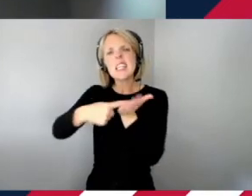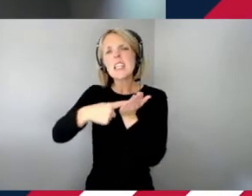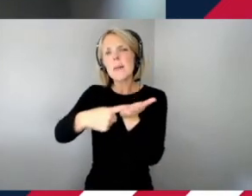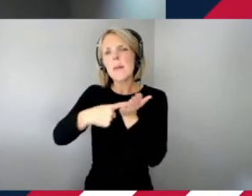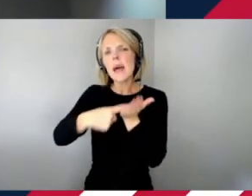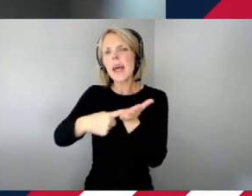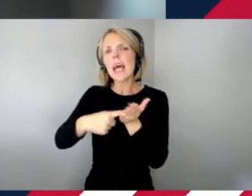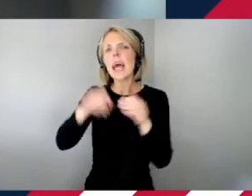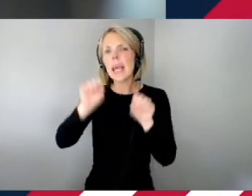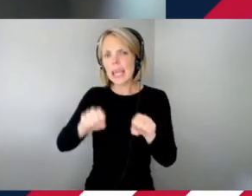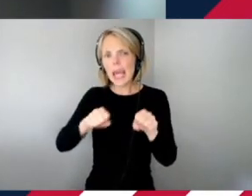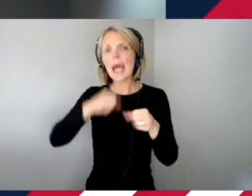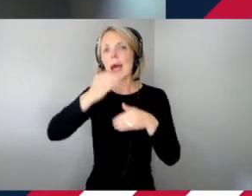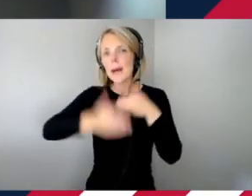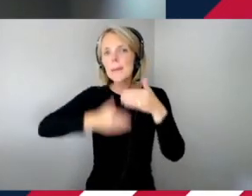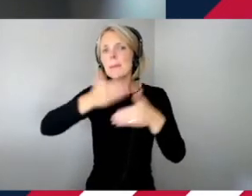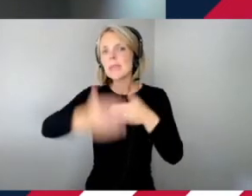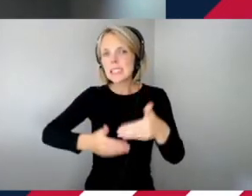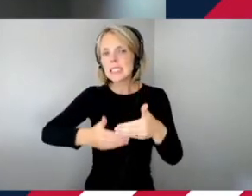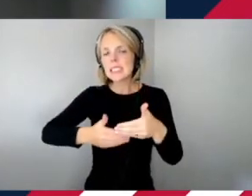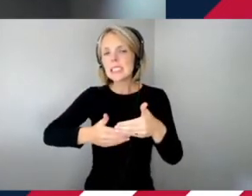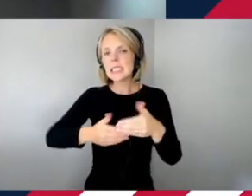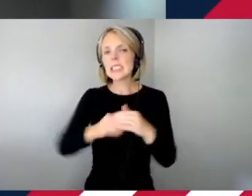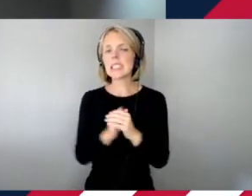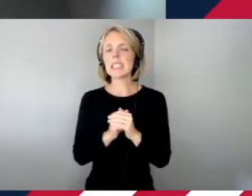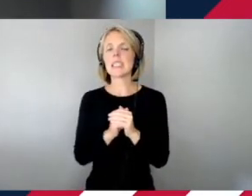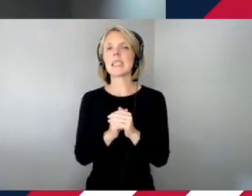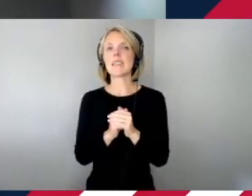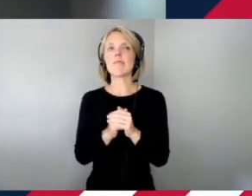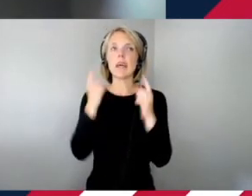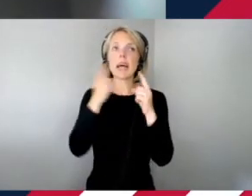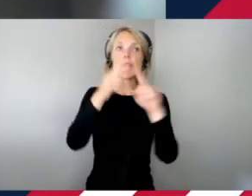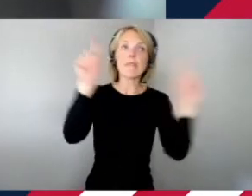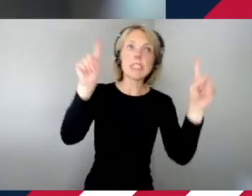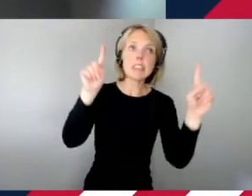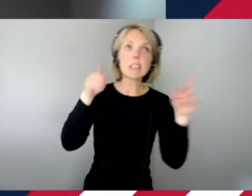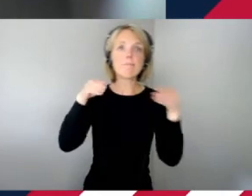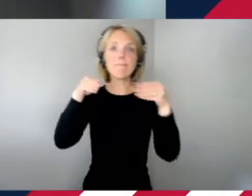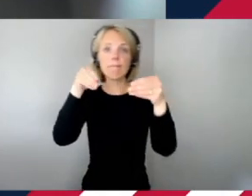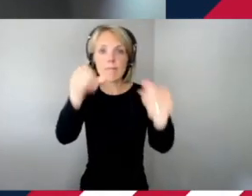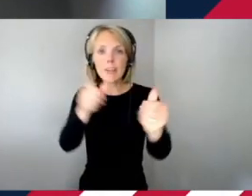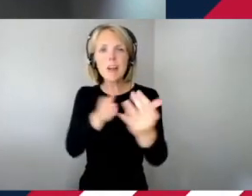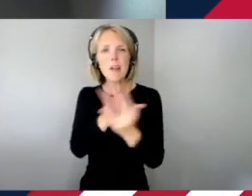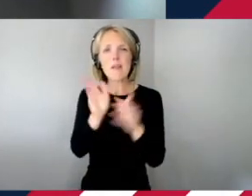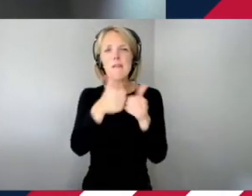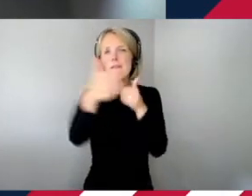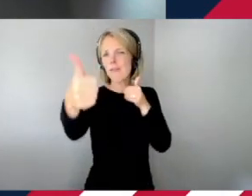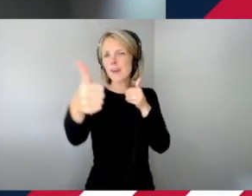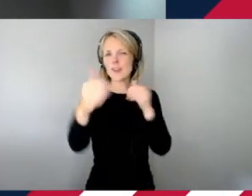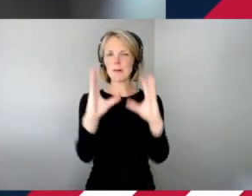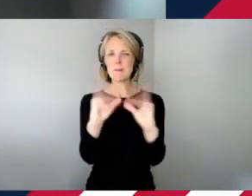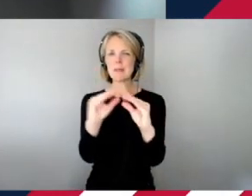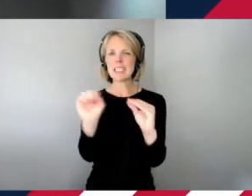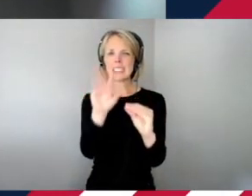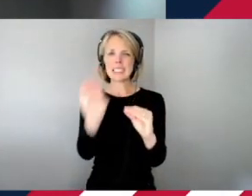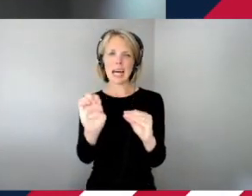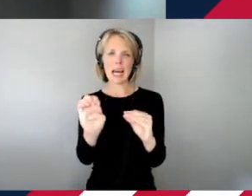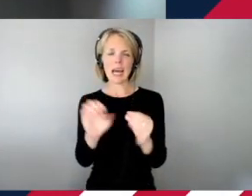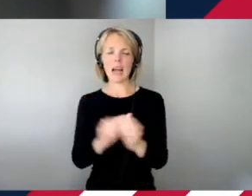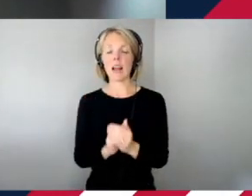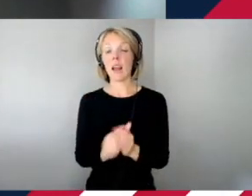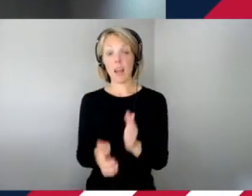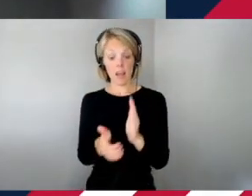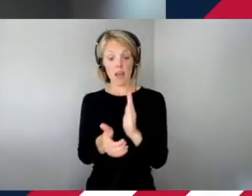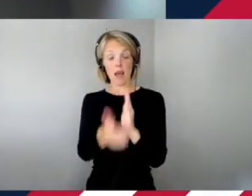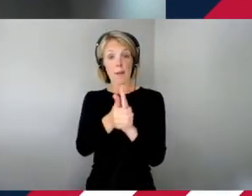can proceed efficiently and effectively through this virtual meeting. Amendments had to